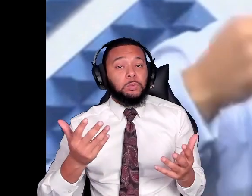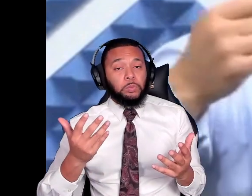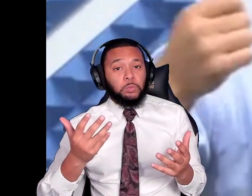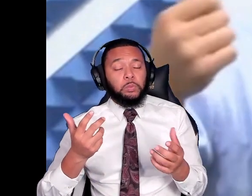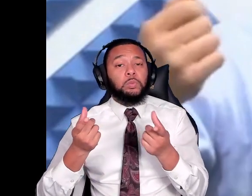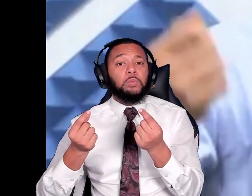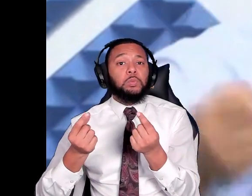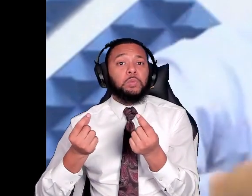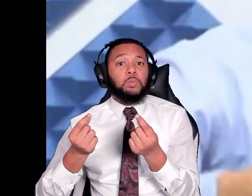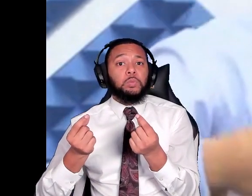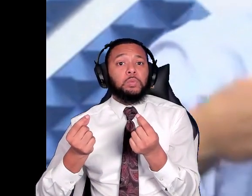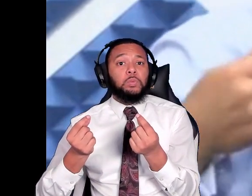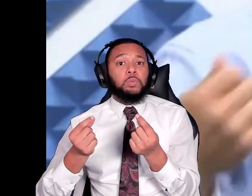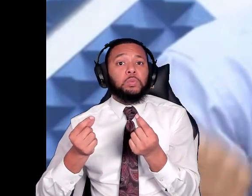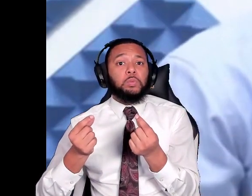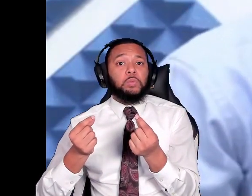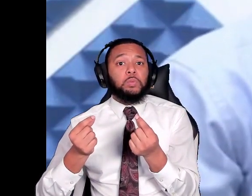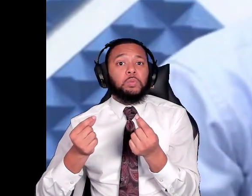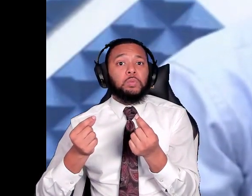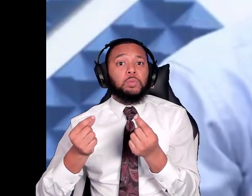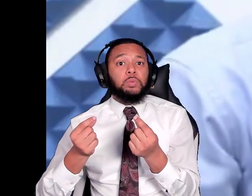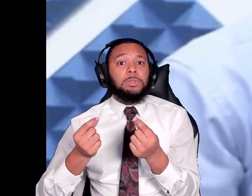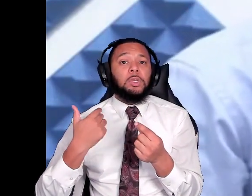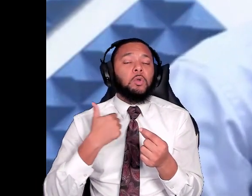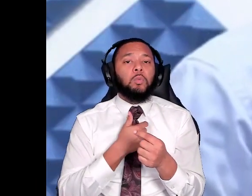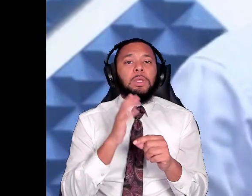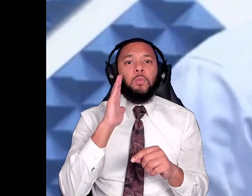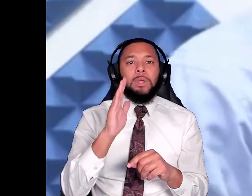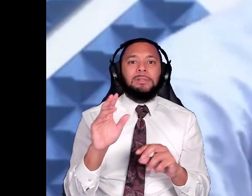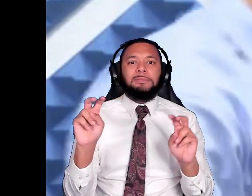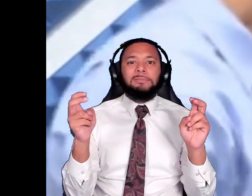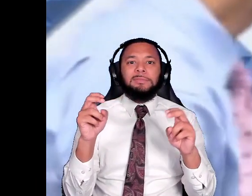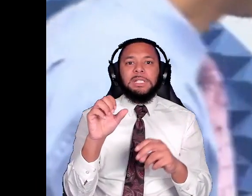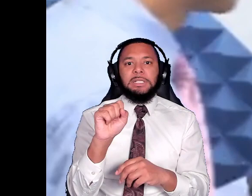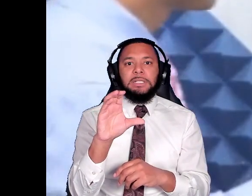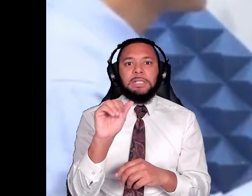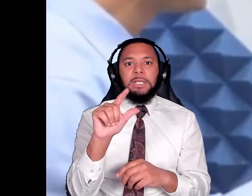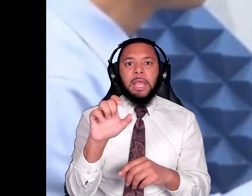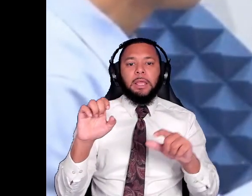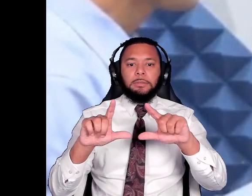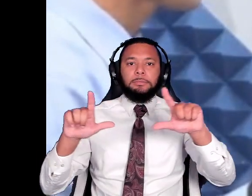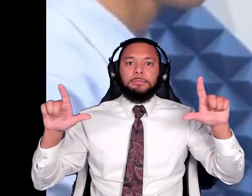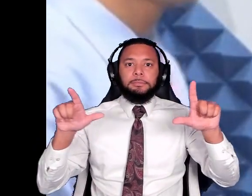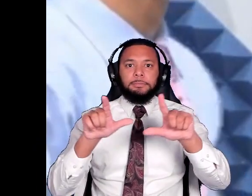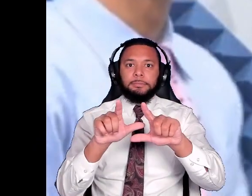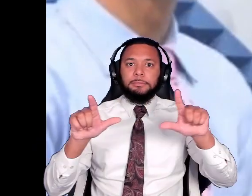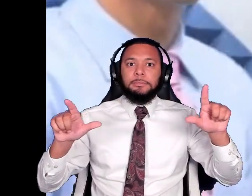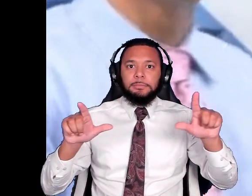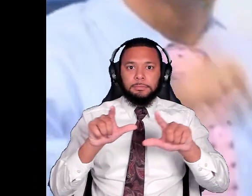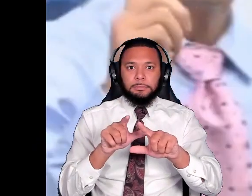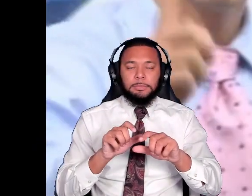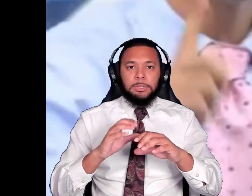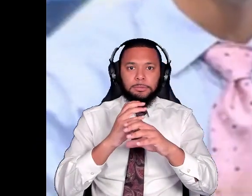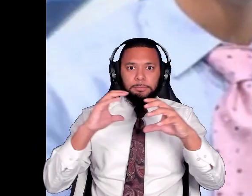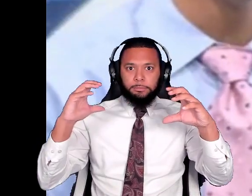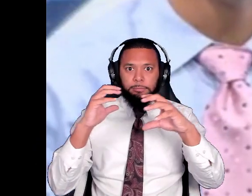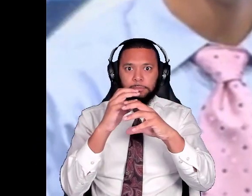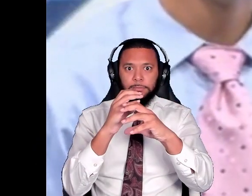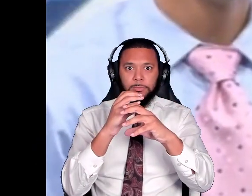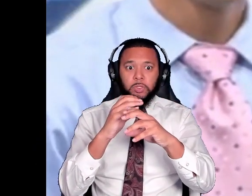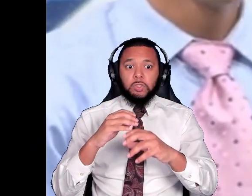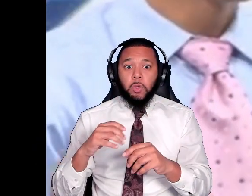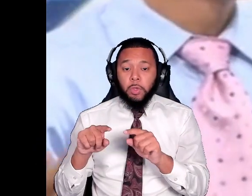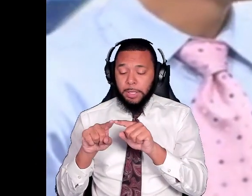don't we do something which is called scaling our graph? Instead of each box representing 1